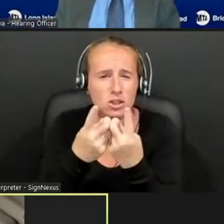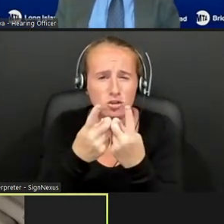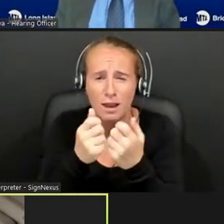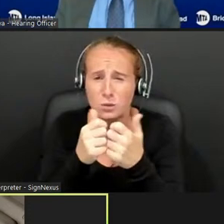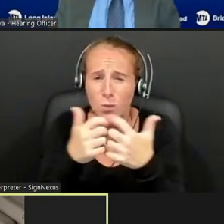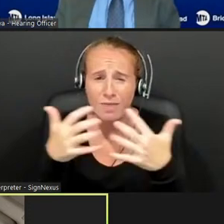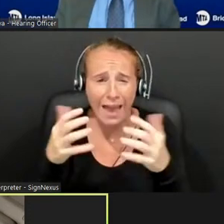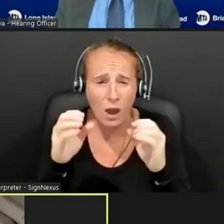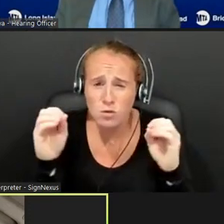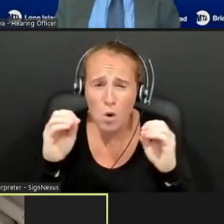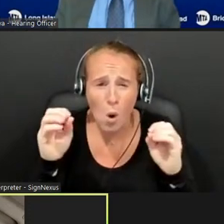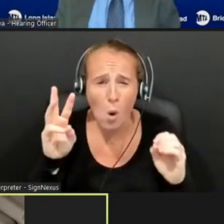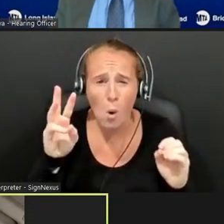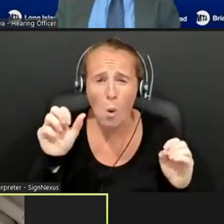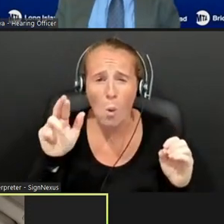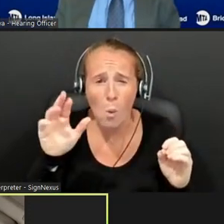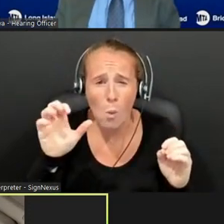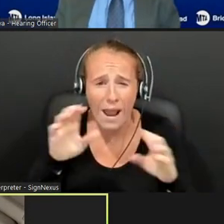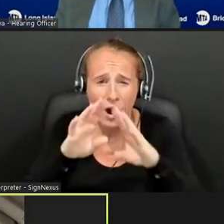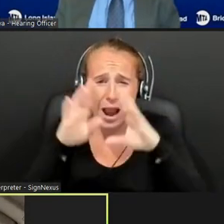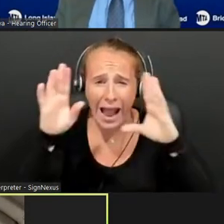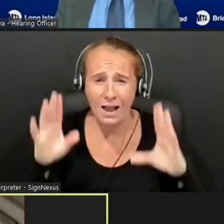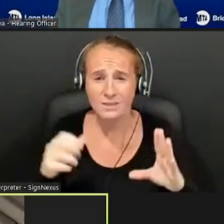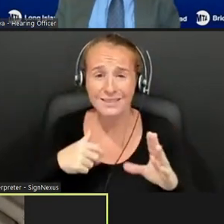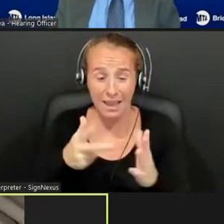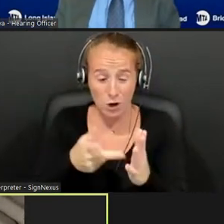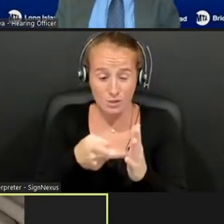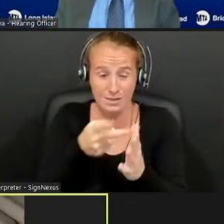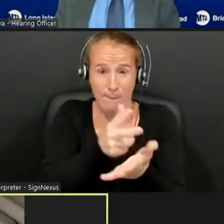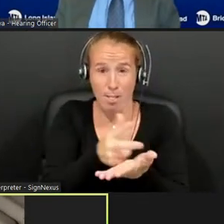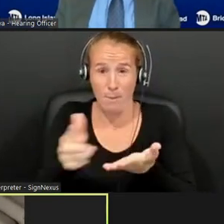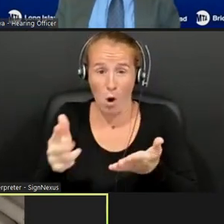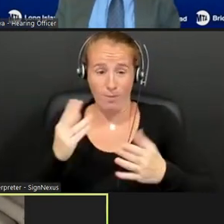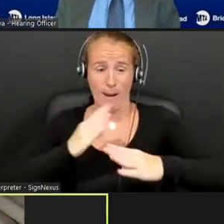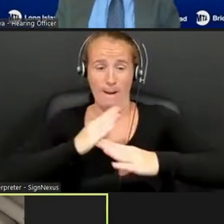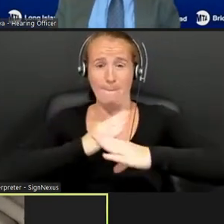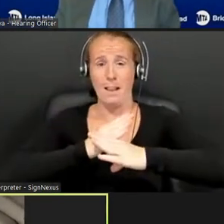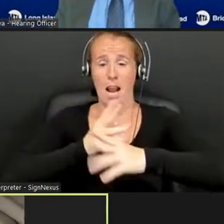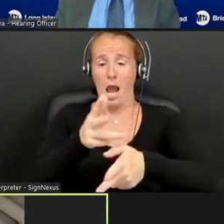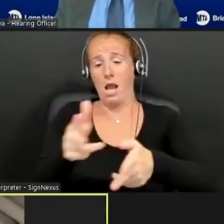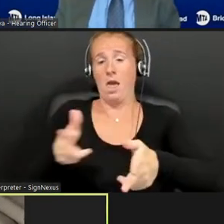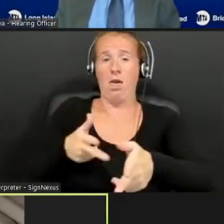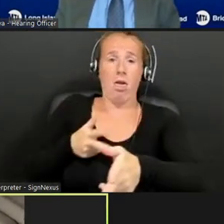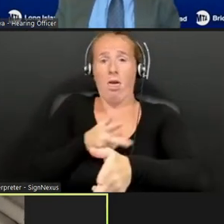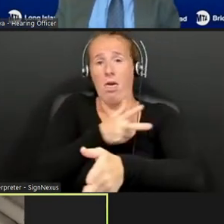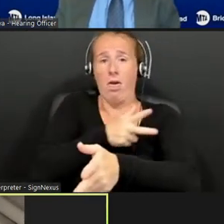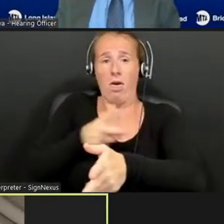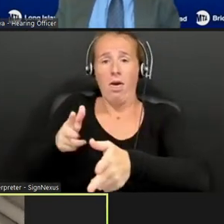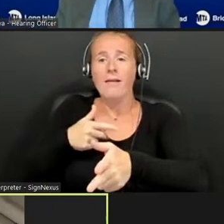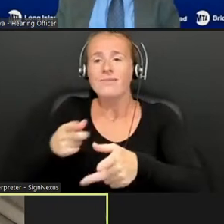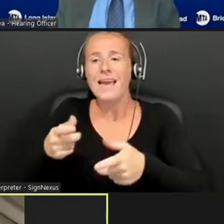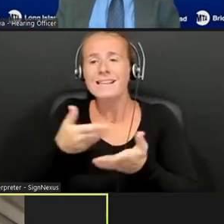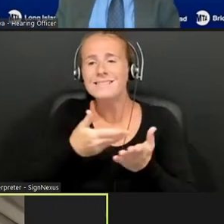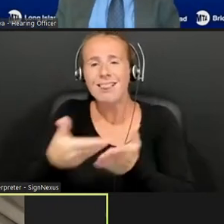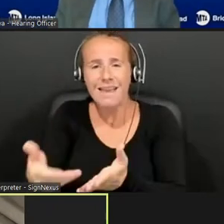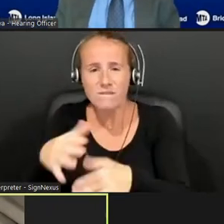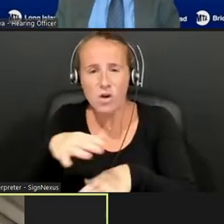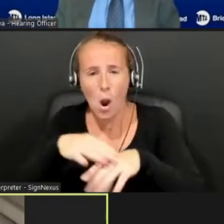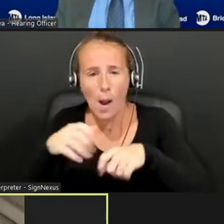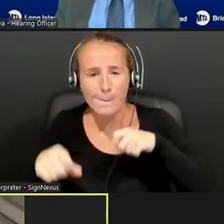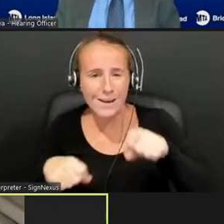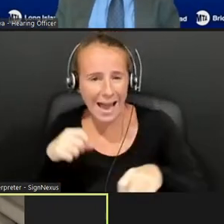they are double parked they are blocking the parking and they deliver the stuff and the bikes to be delivered